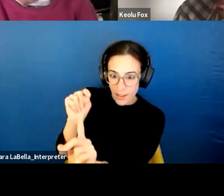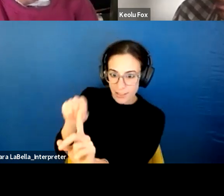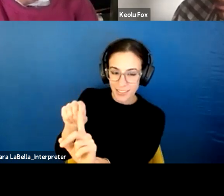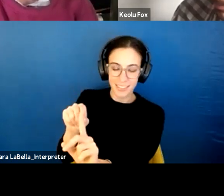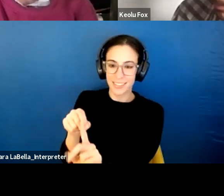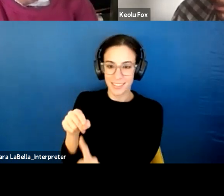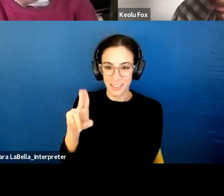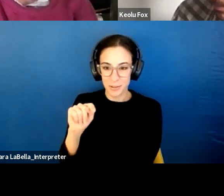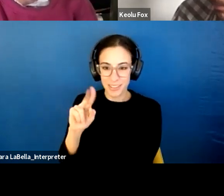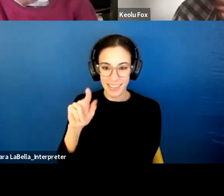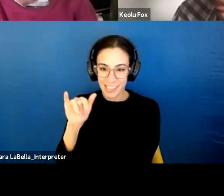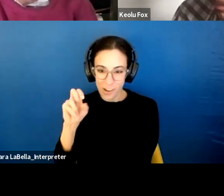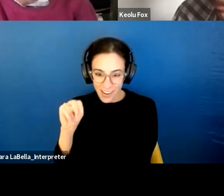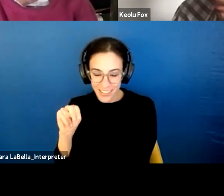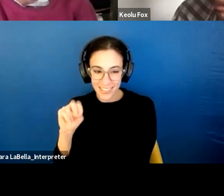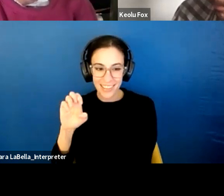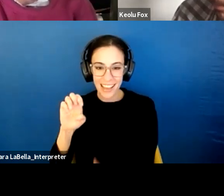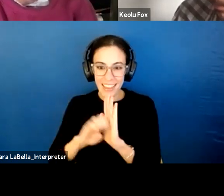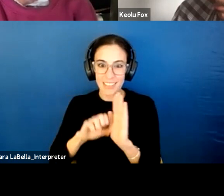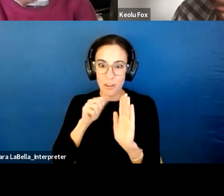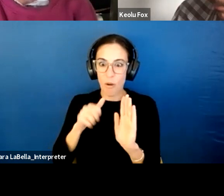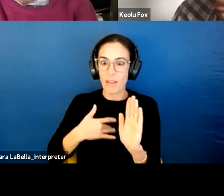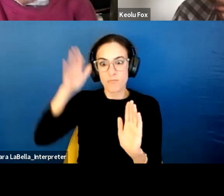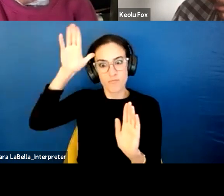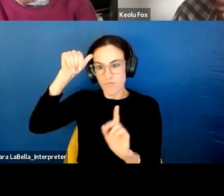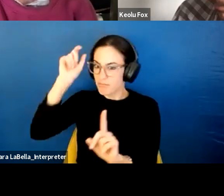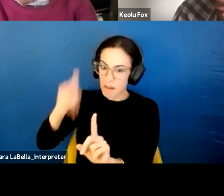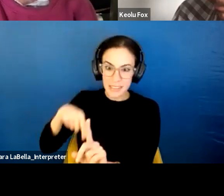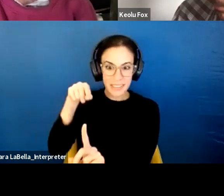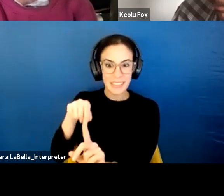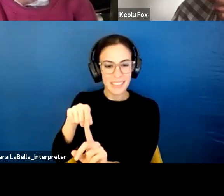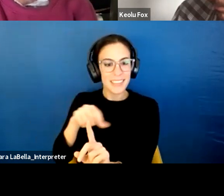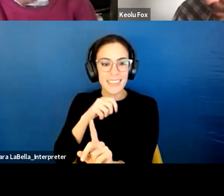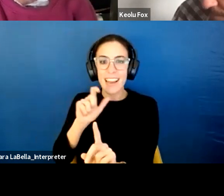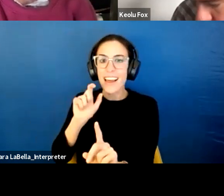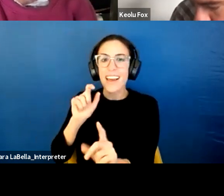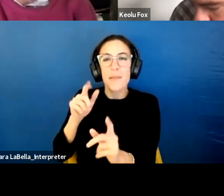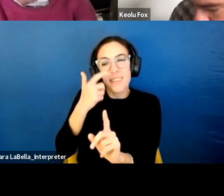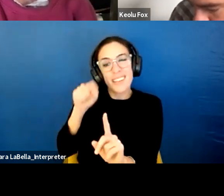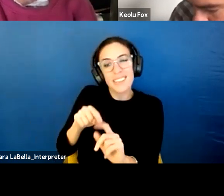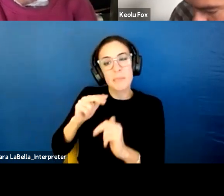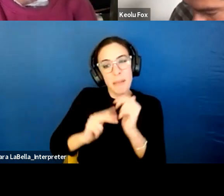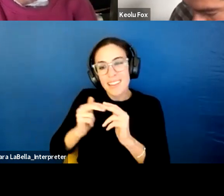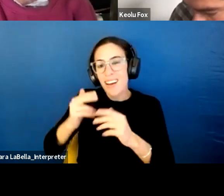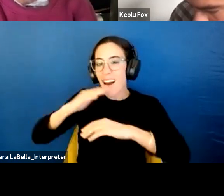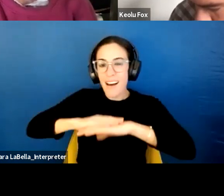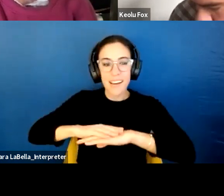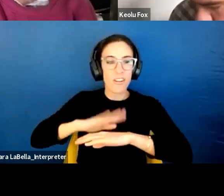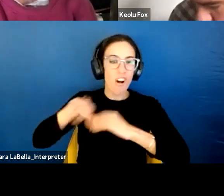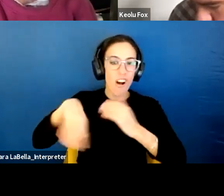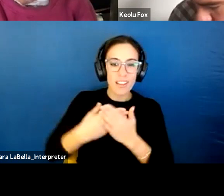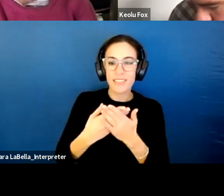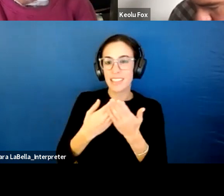Not have a utilitarian ethics that's just sort of built upon all of the prejudices and stigmas and everything